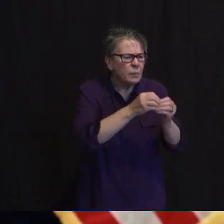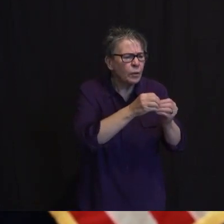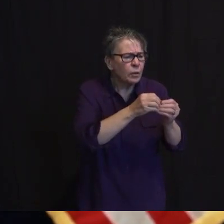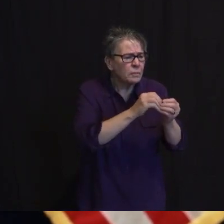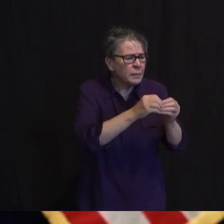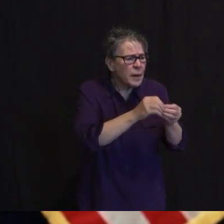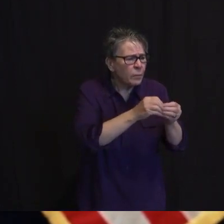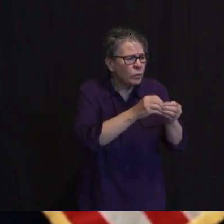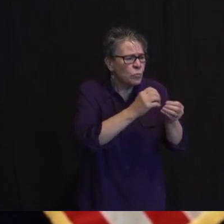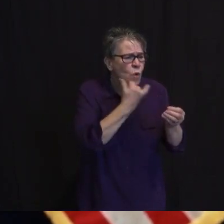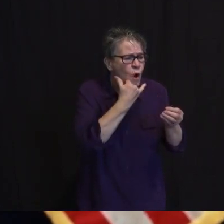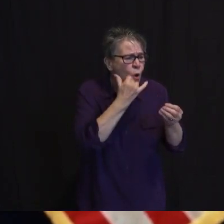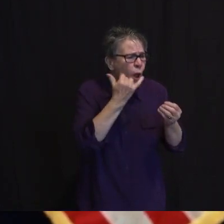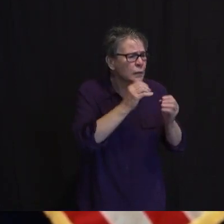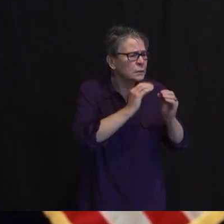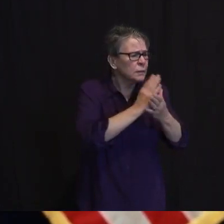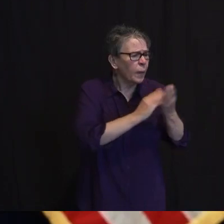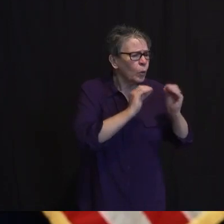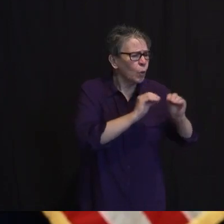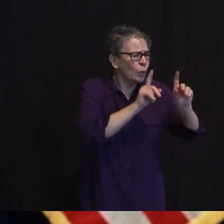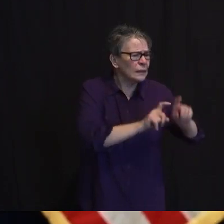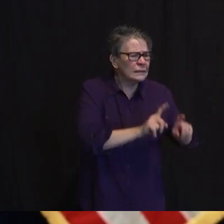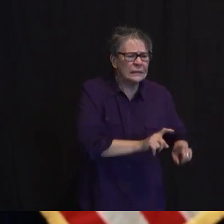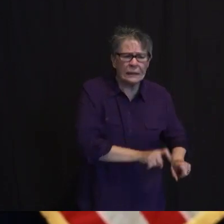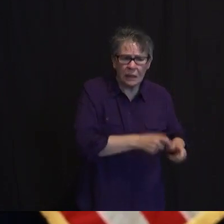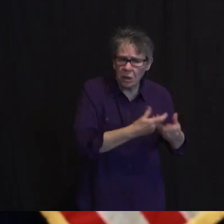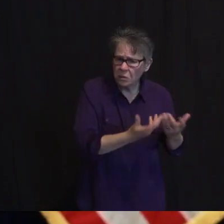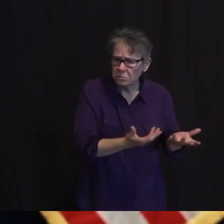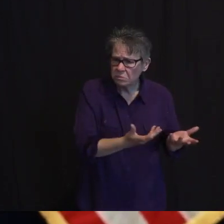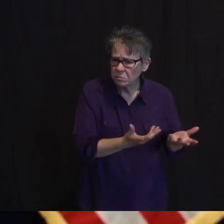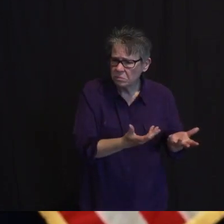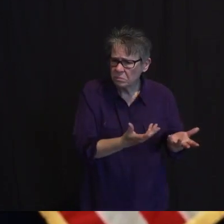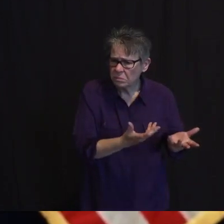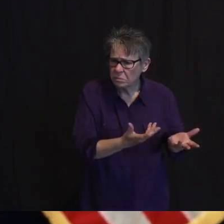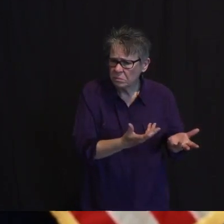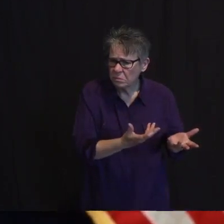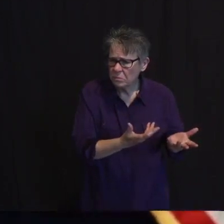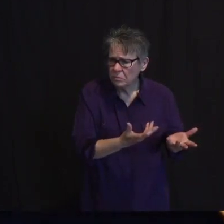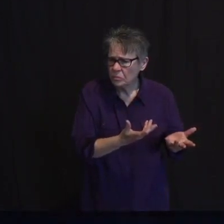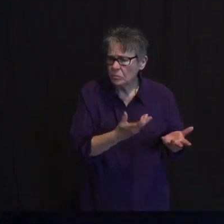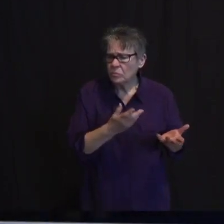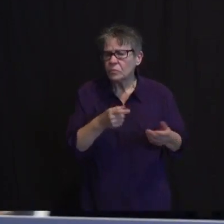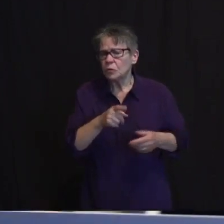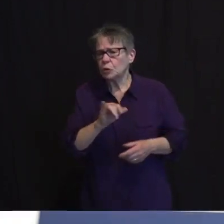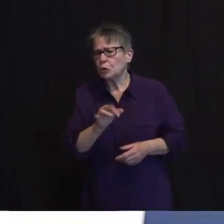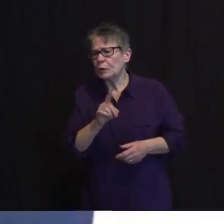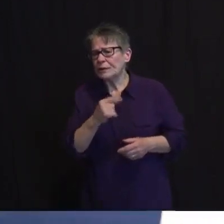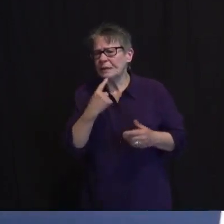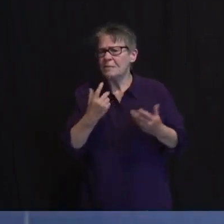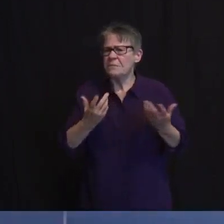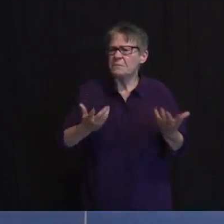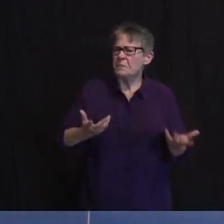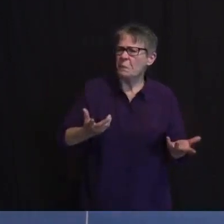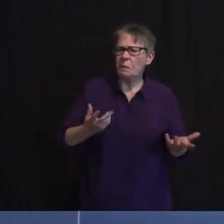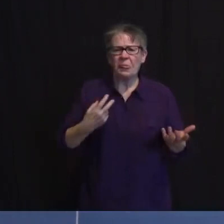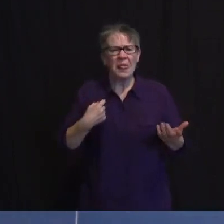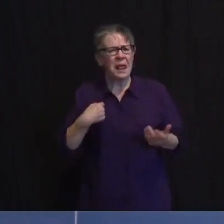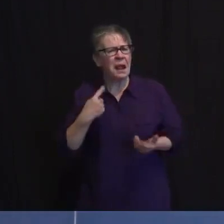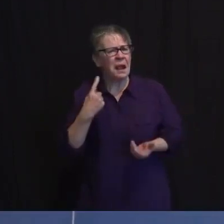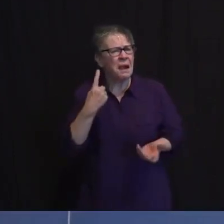and fatalities in particular, right? Well, but I don't believe specifically undercount. The accuracy